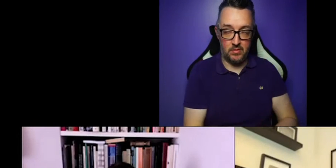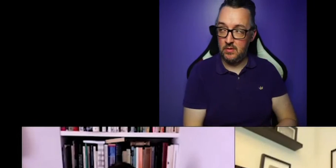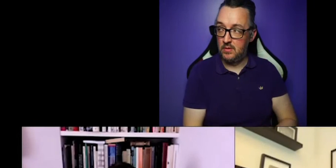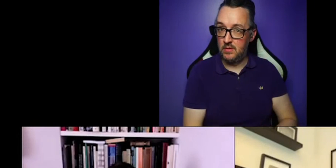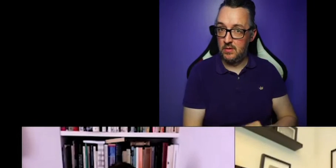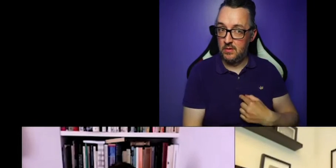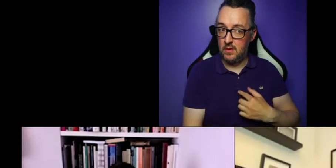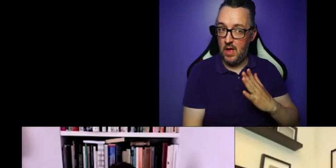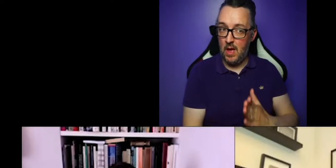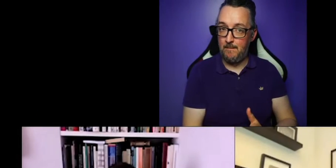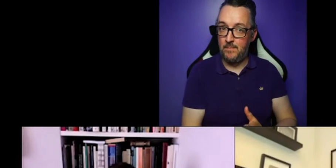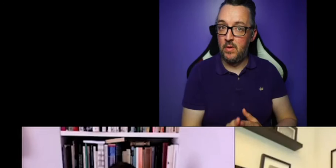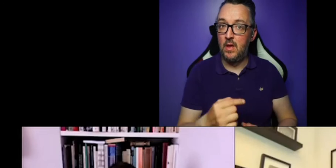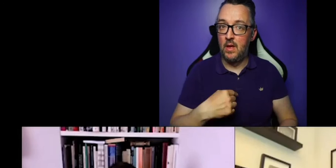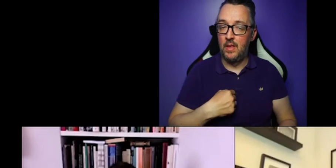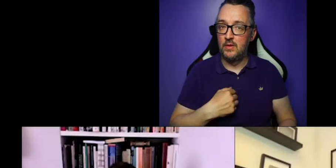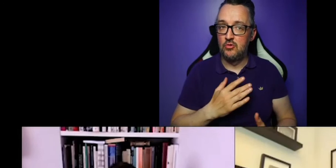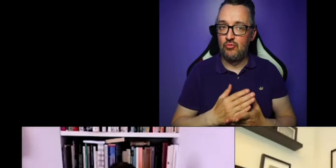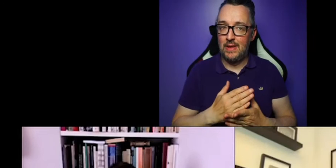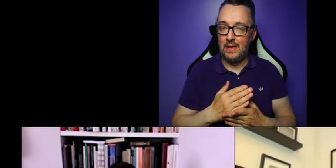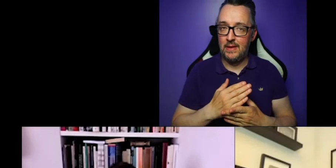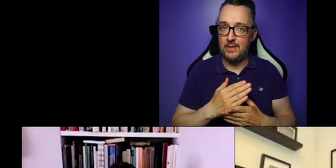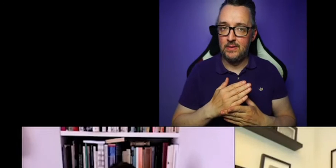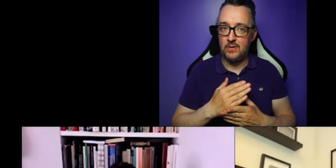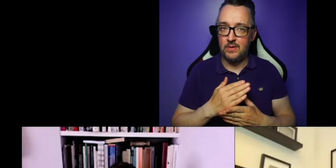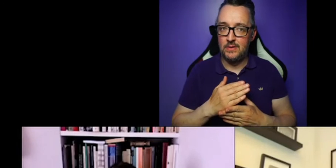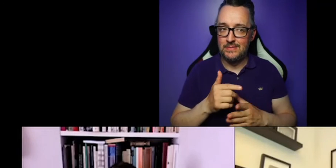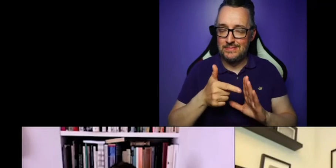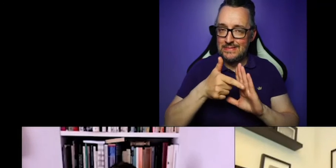beginning very personally and intimately,